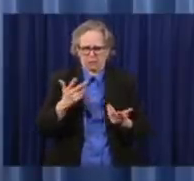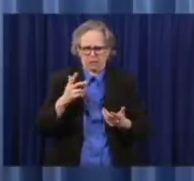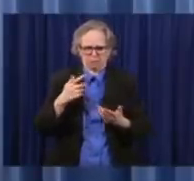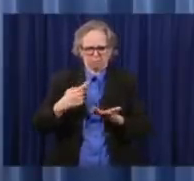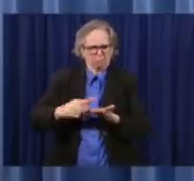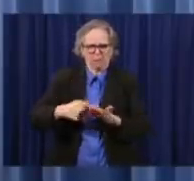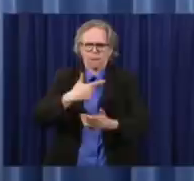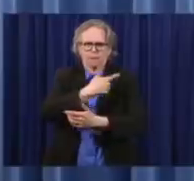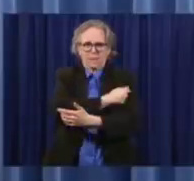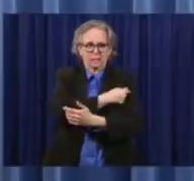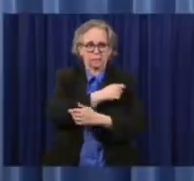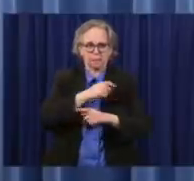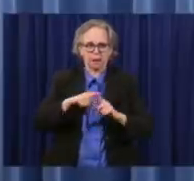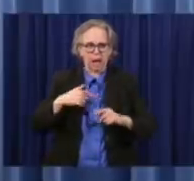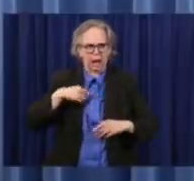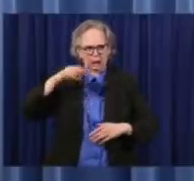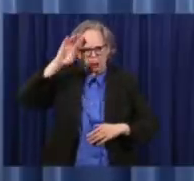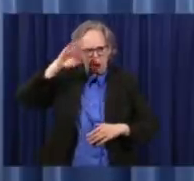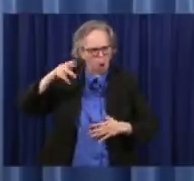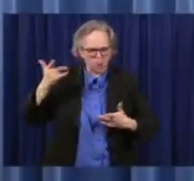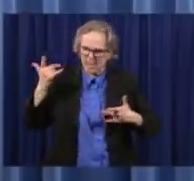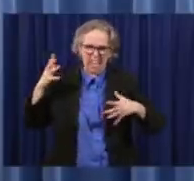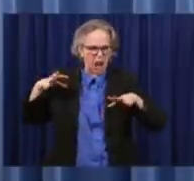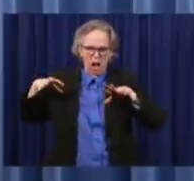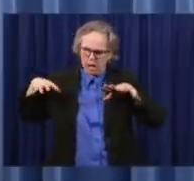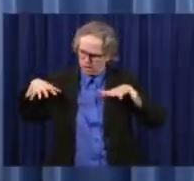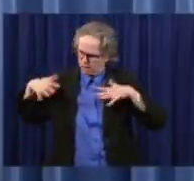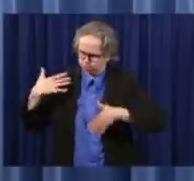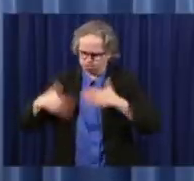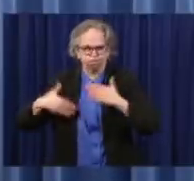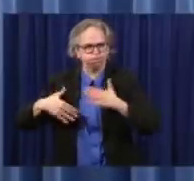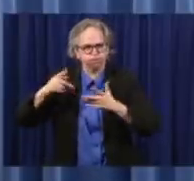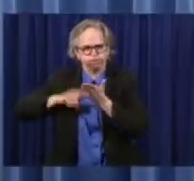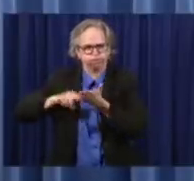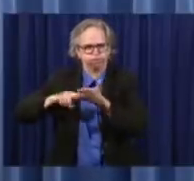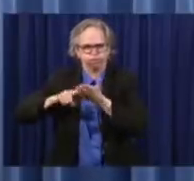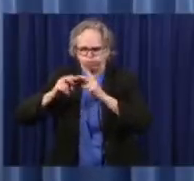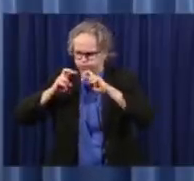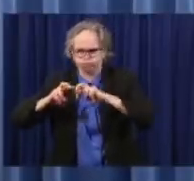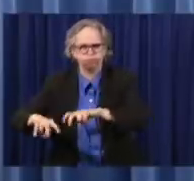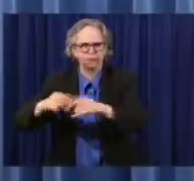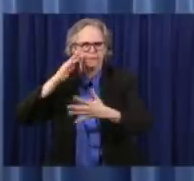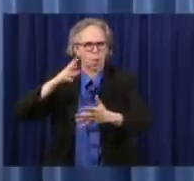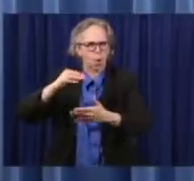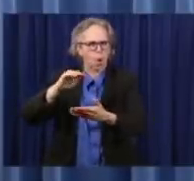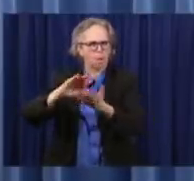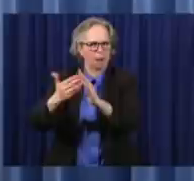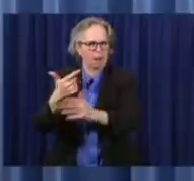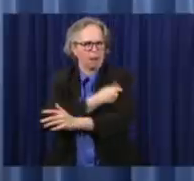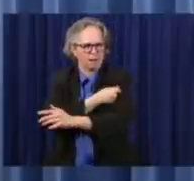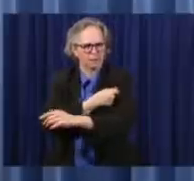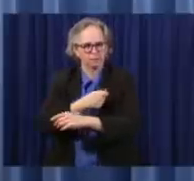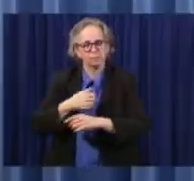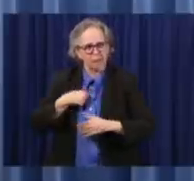it. So this is not going to last forever. And we have